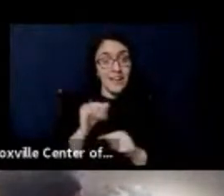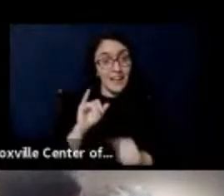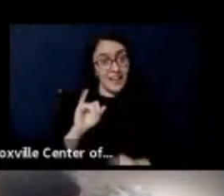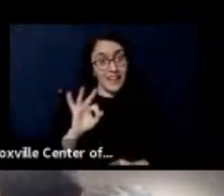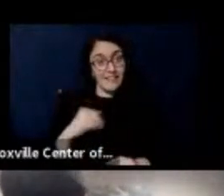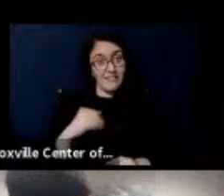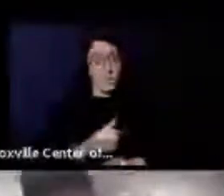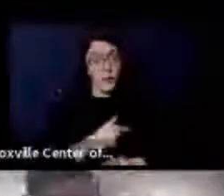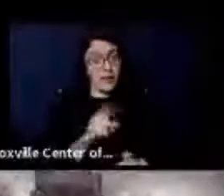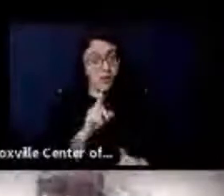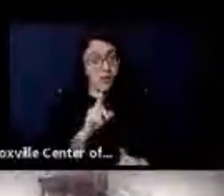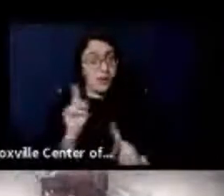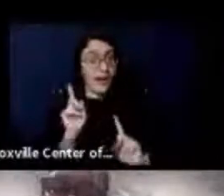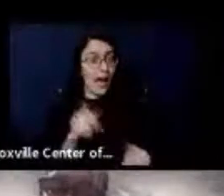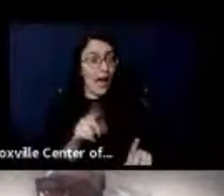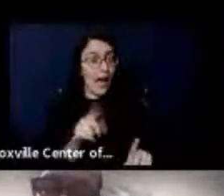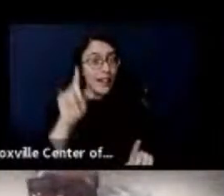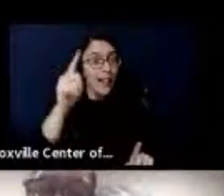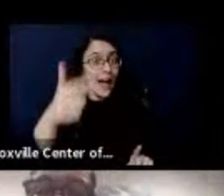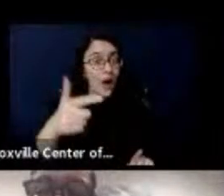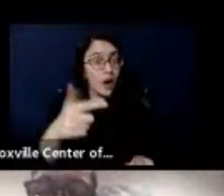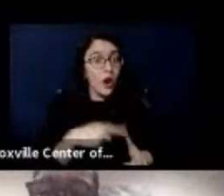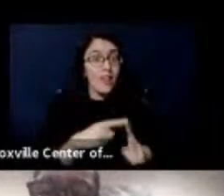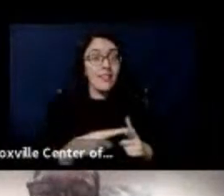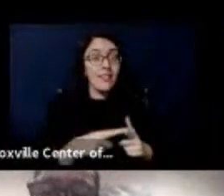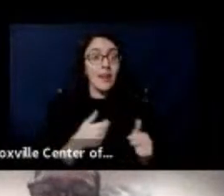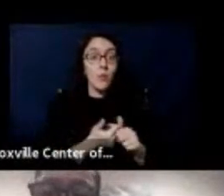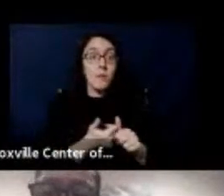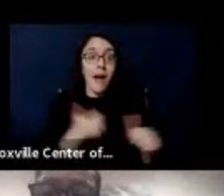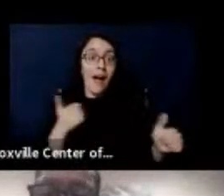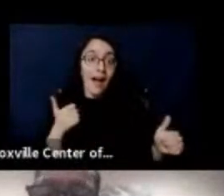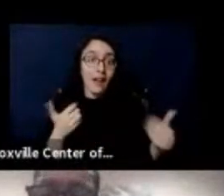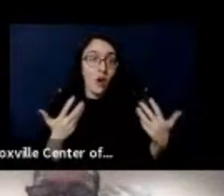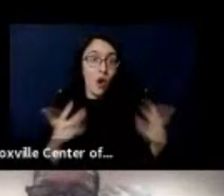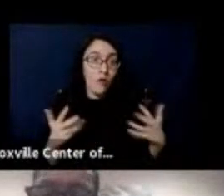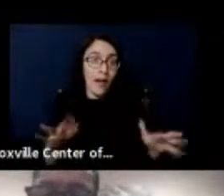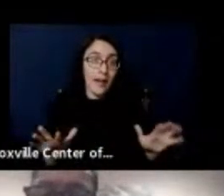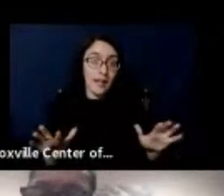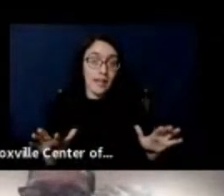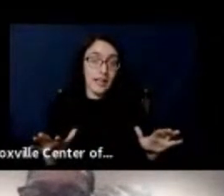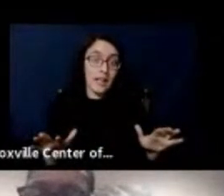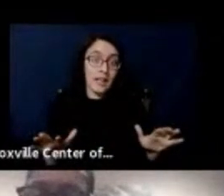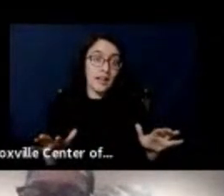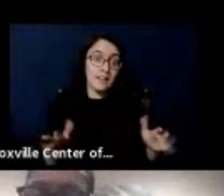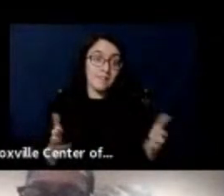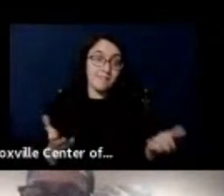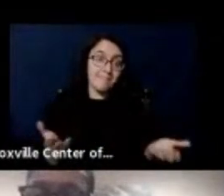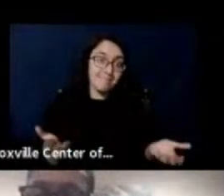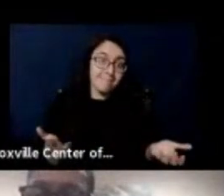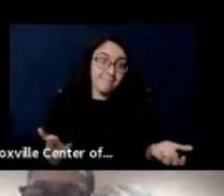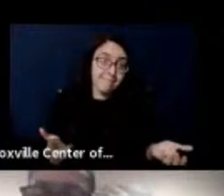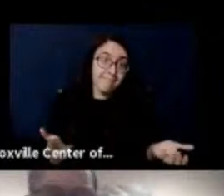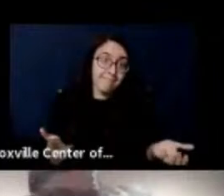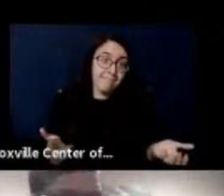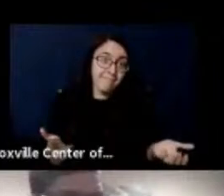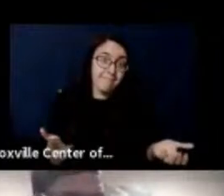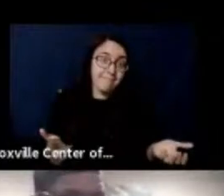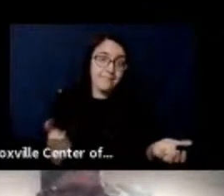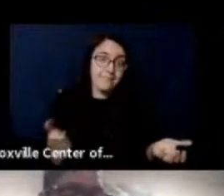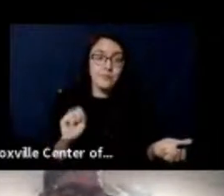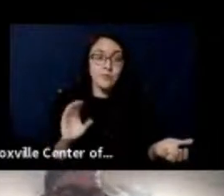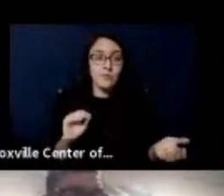then we're yet again behind. And so the point of that is